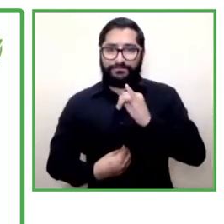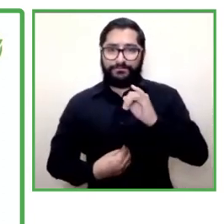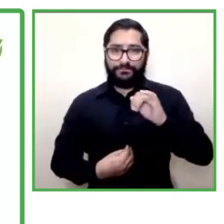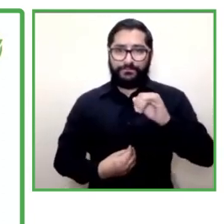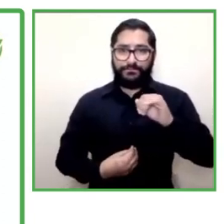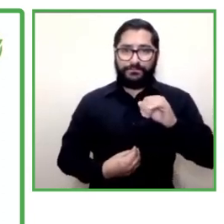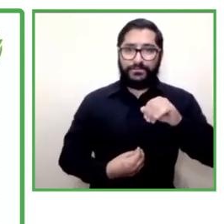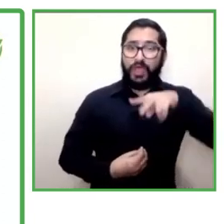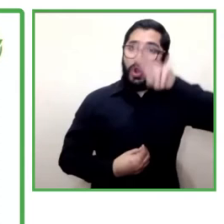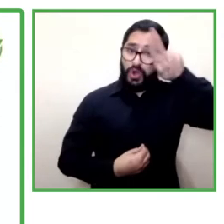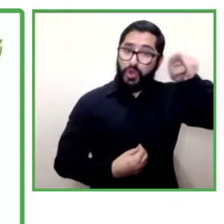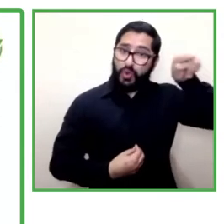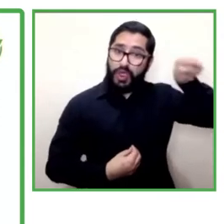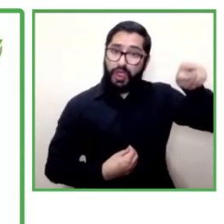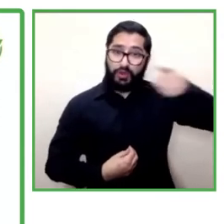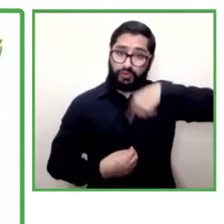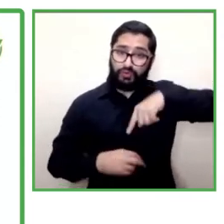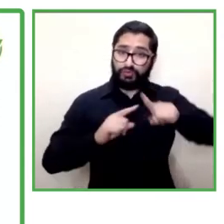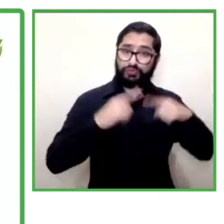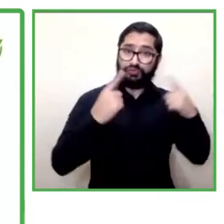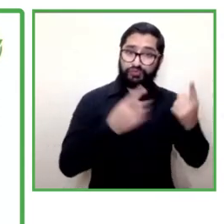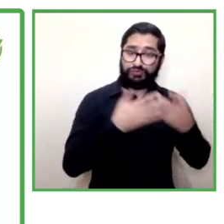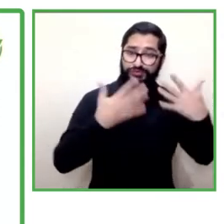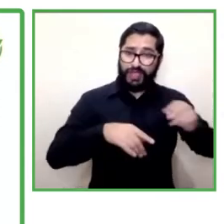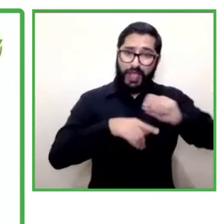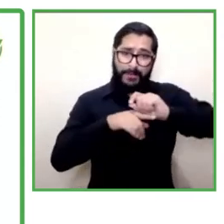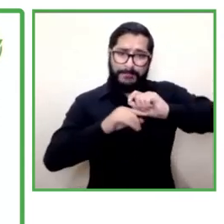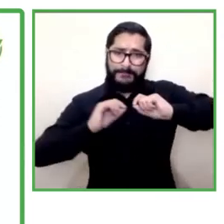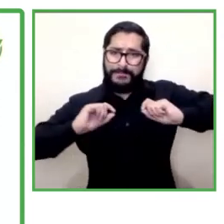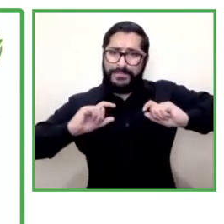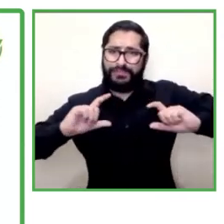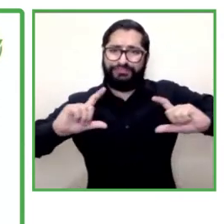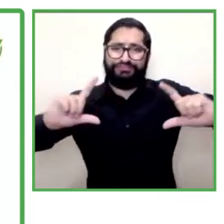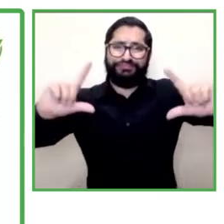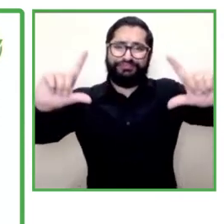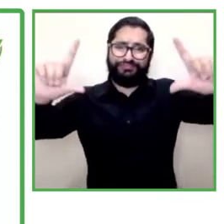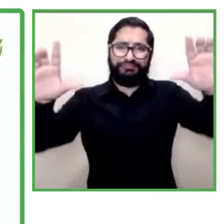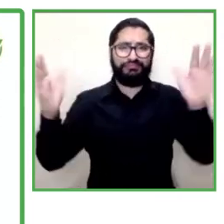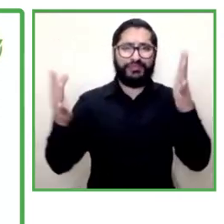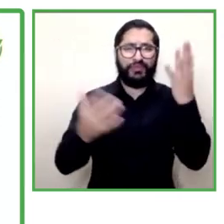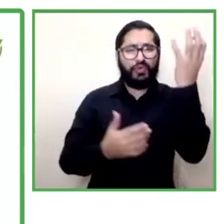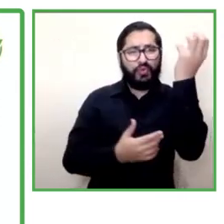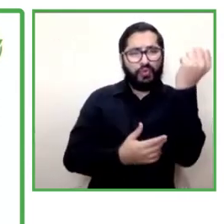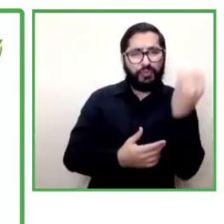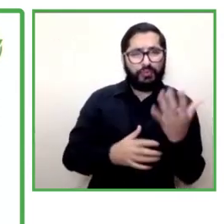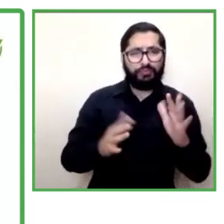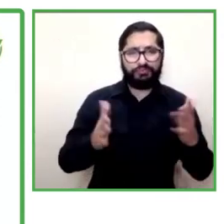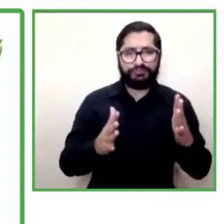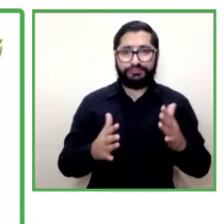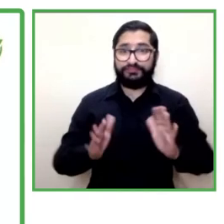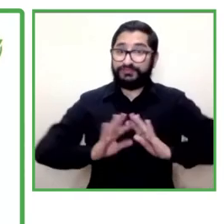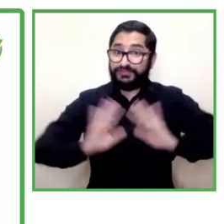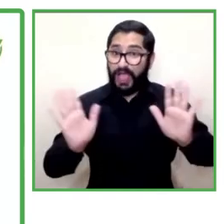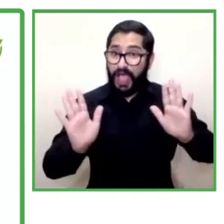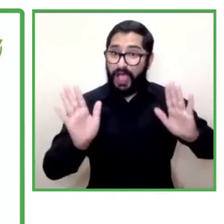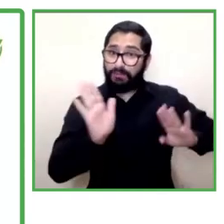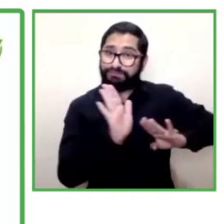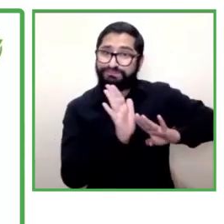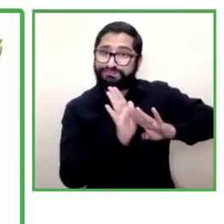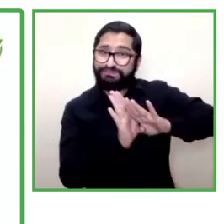signing population is around 10,000. We have not spent anything on marketing. This is purely through word of mouth